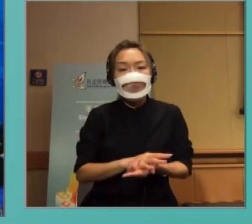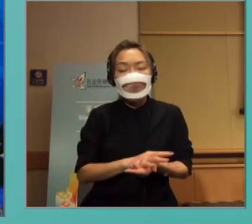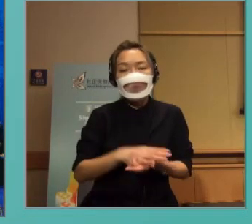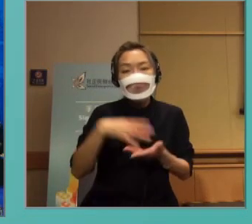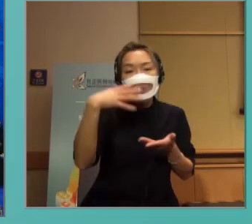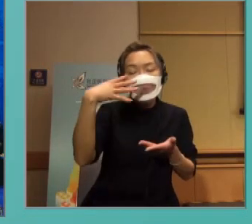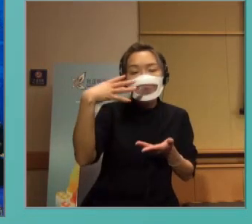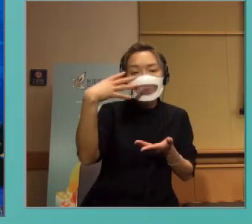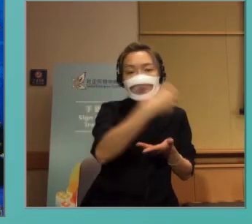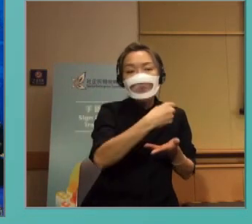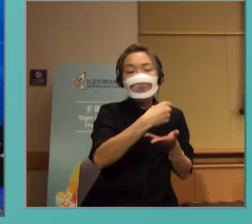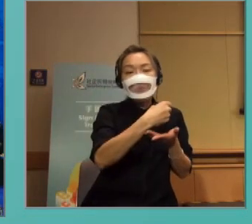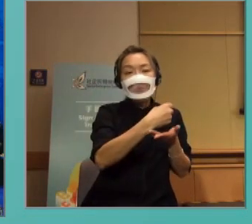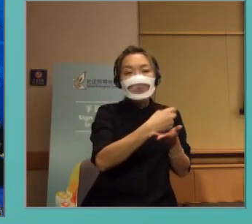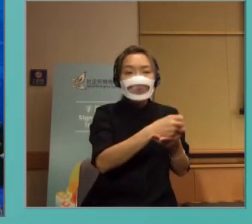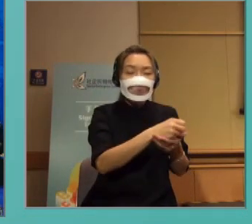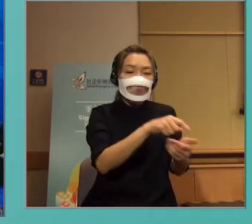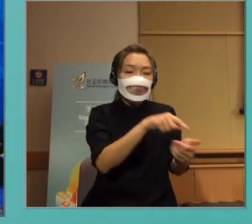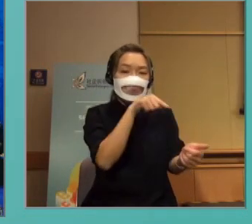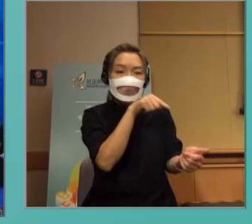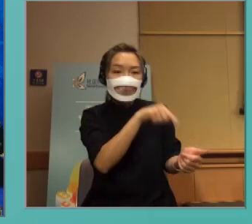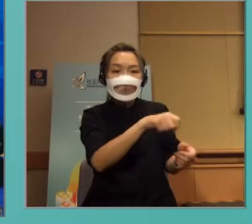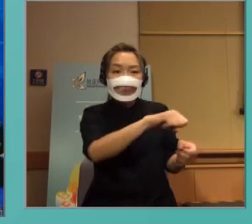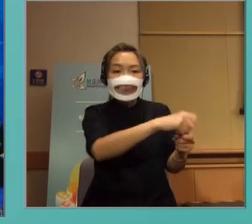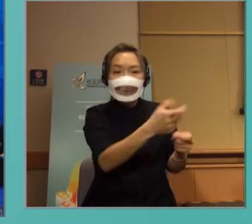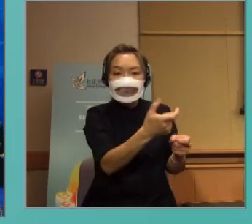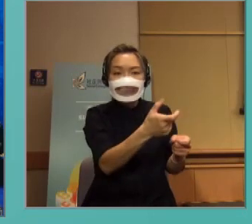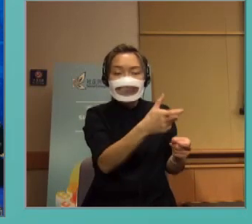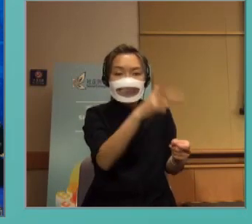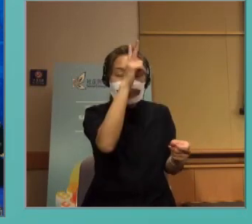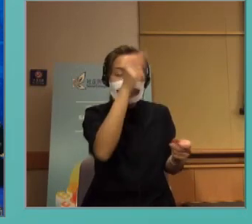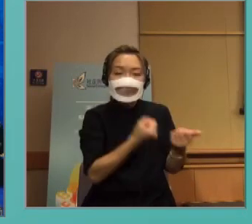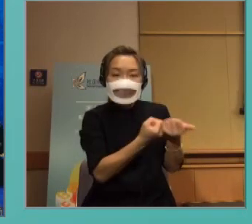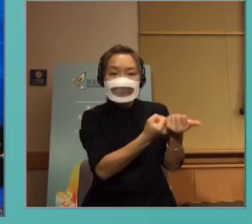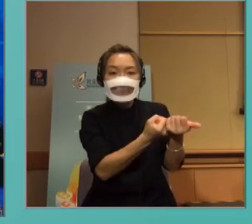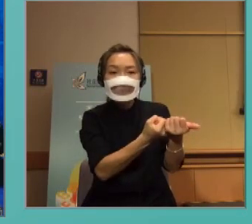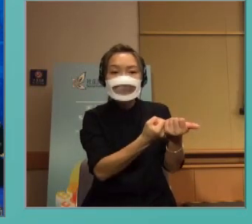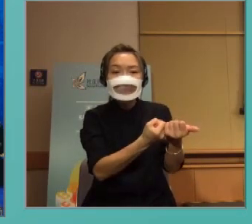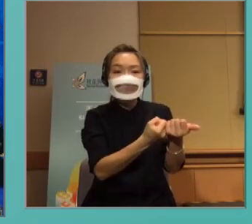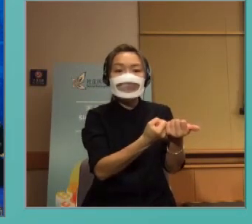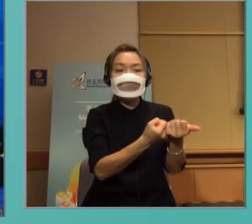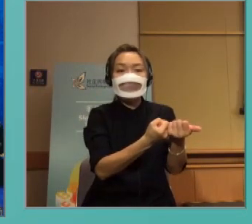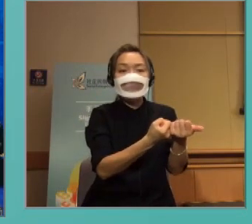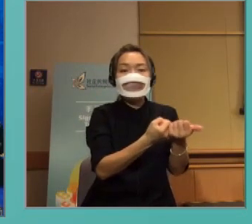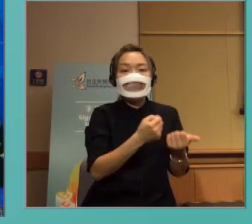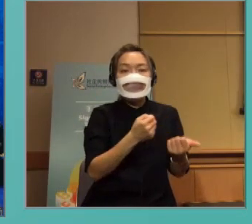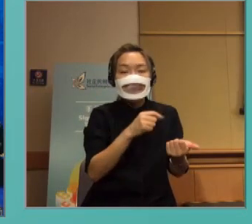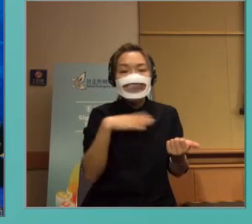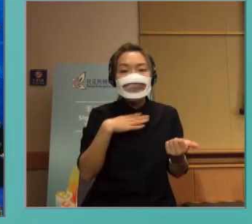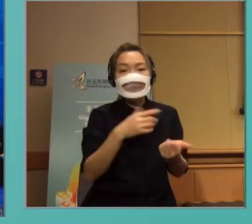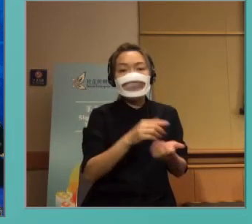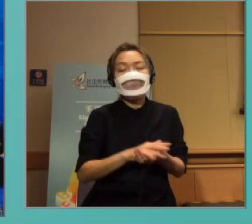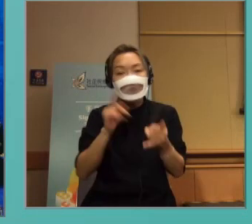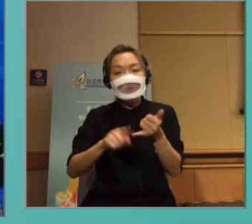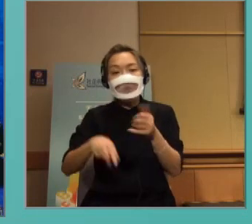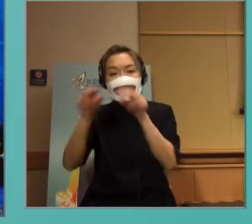well. Do we have other questions? Well, I just have one last question for the rest of the panel. As I've mentioned, I am